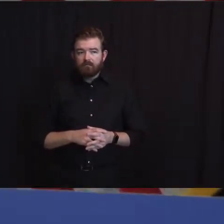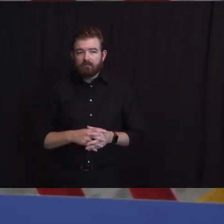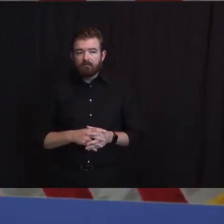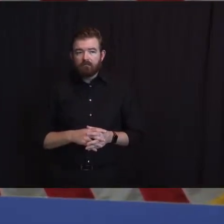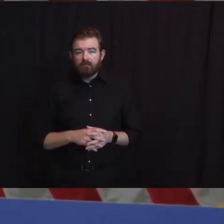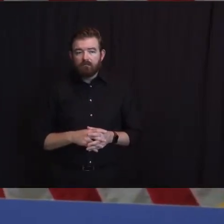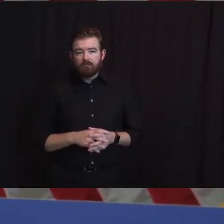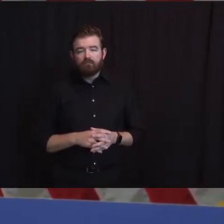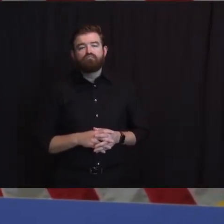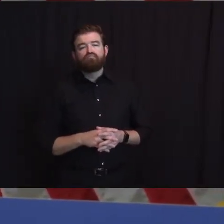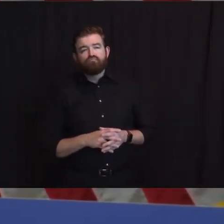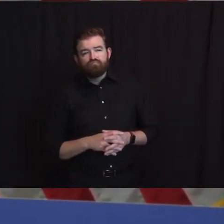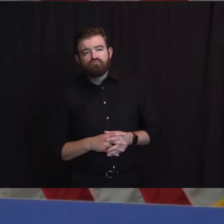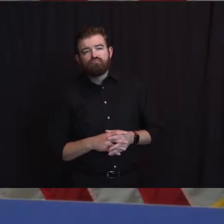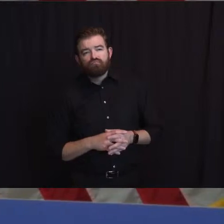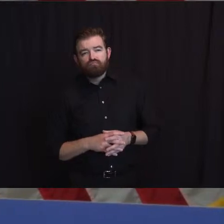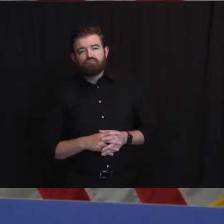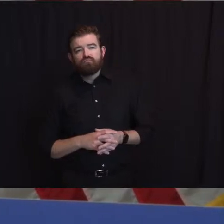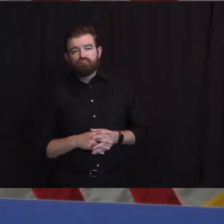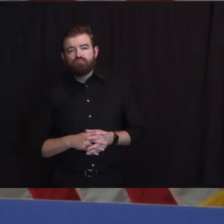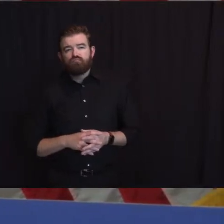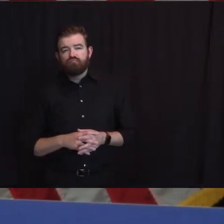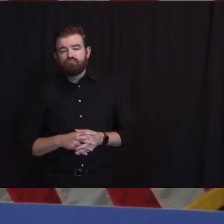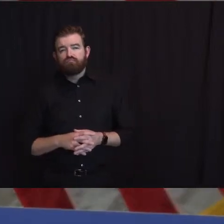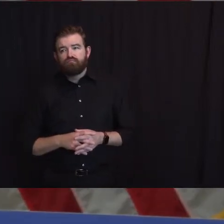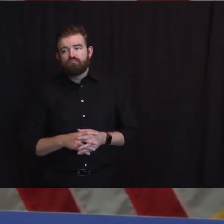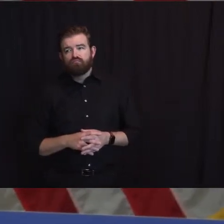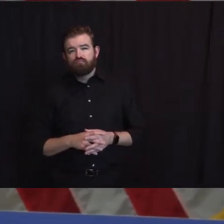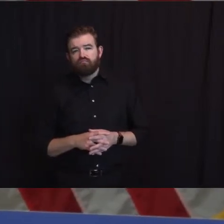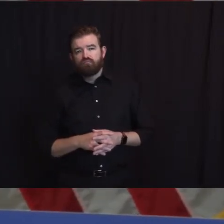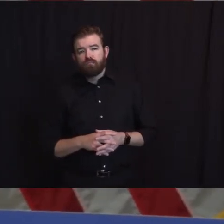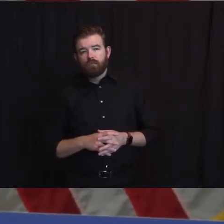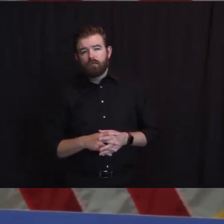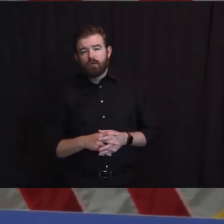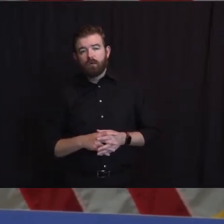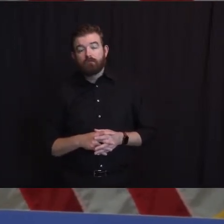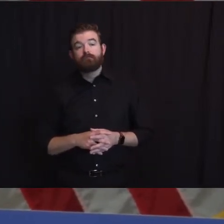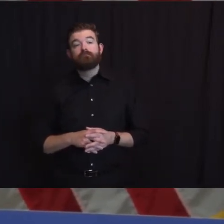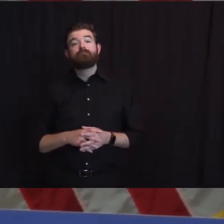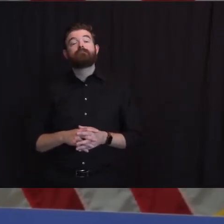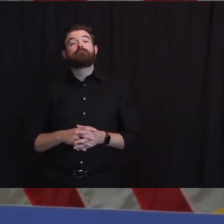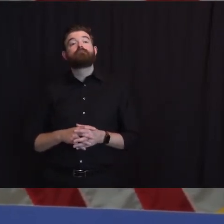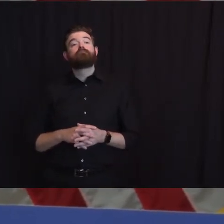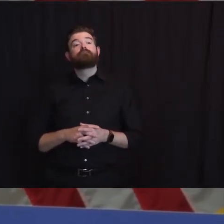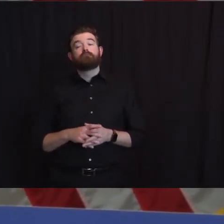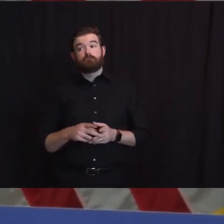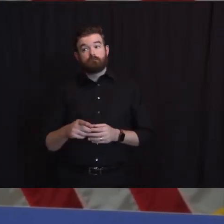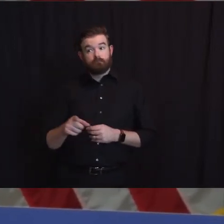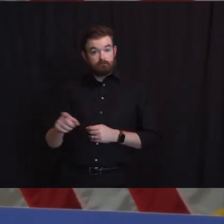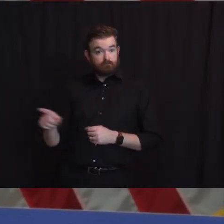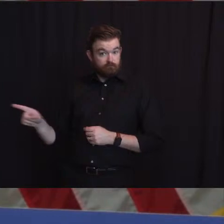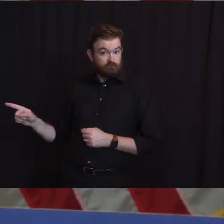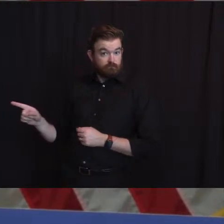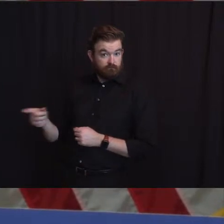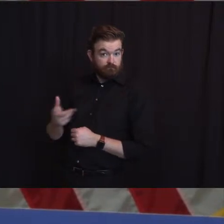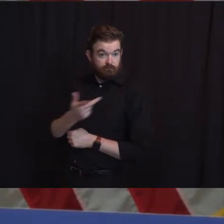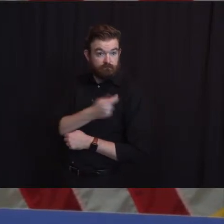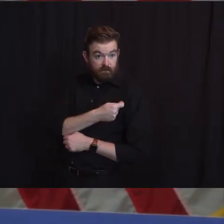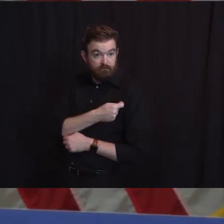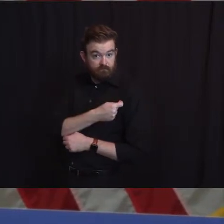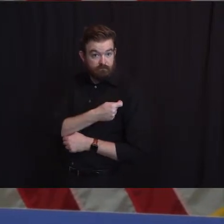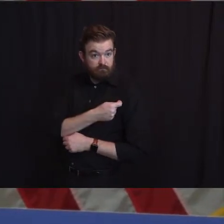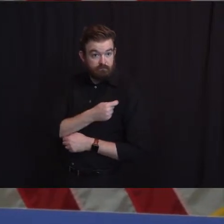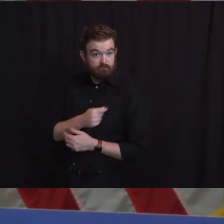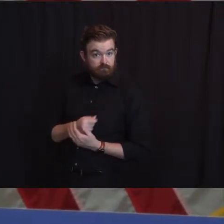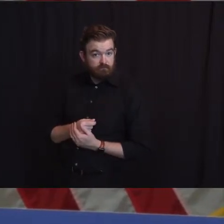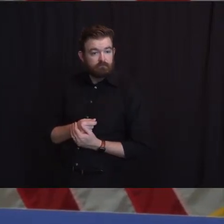deal with the with the issue of those who are vaccinated. The CDC published this week in the MMWR. It came